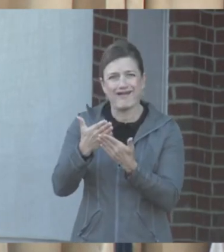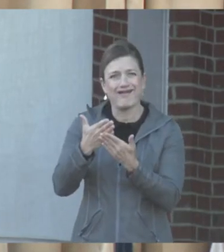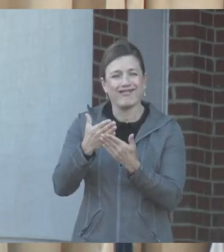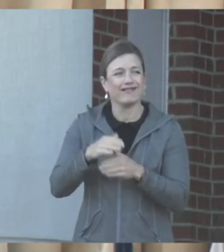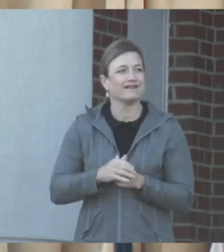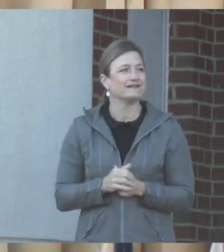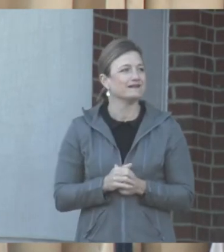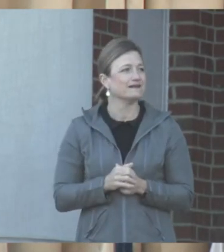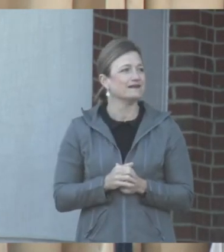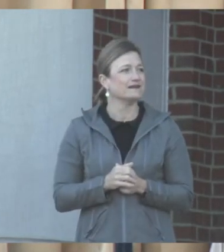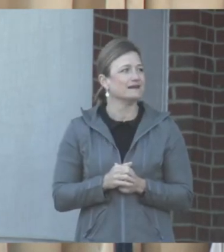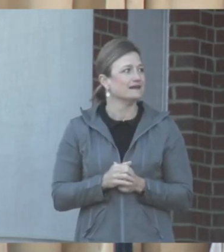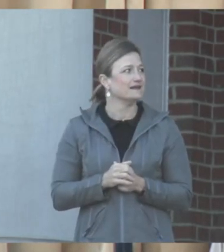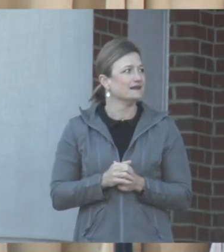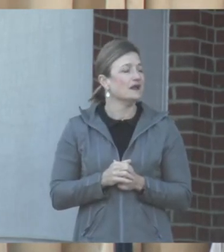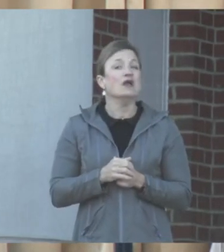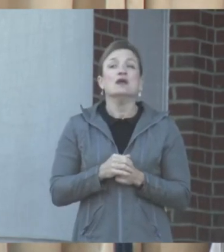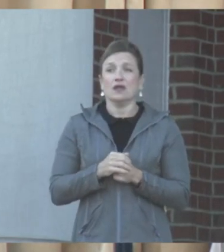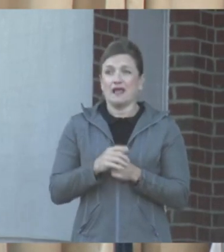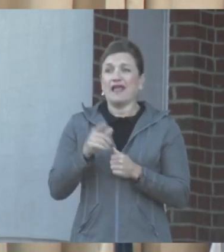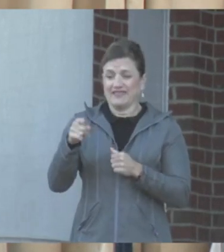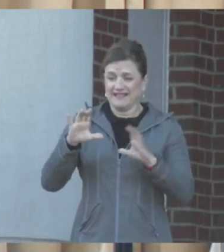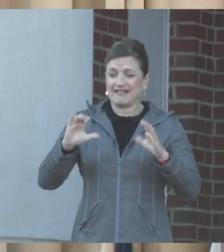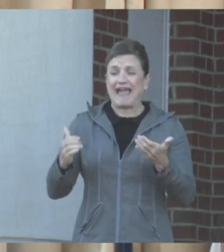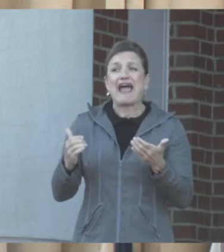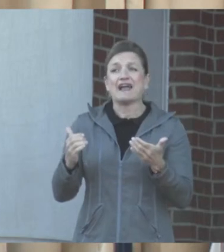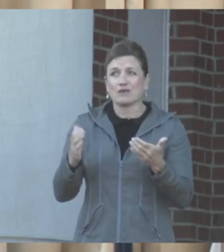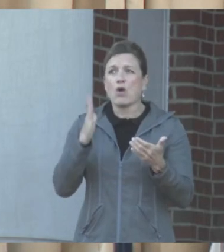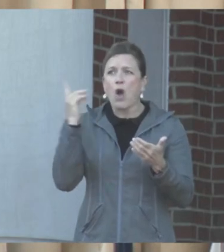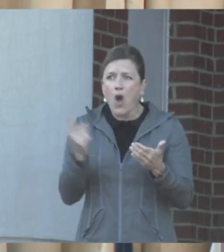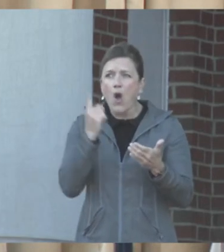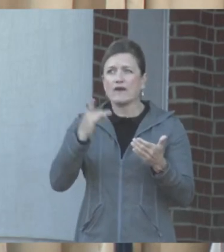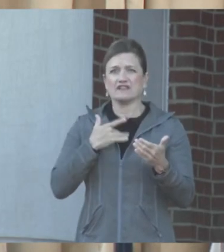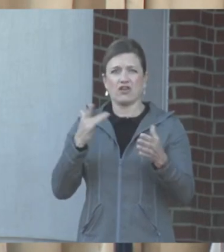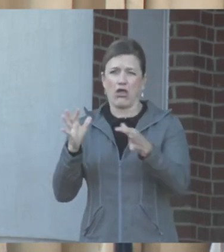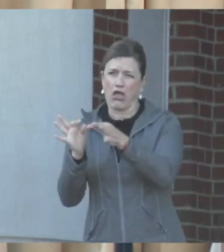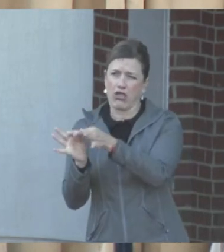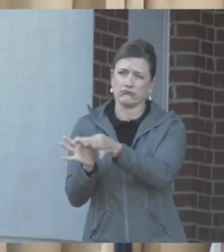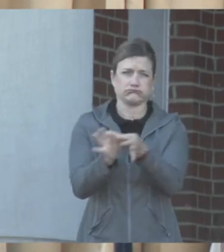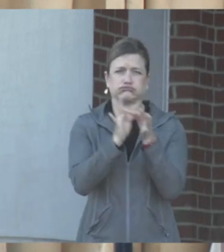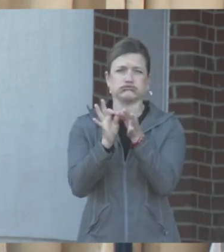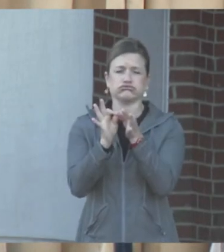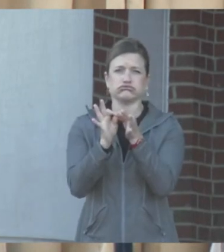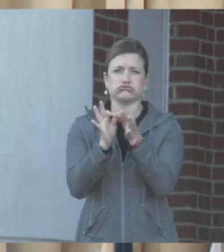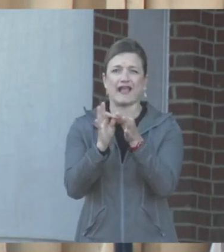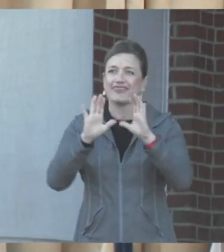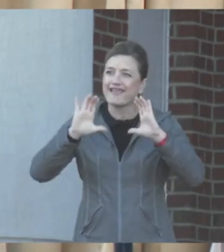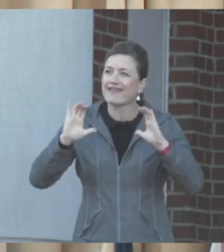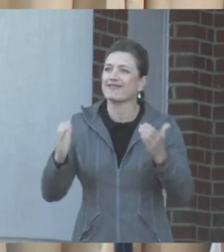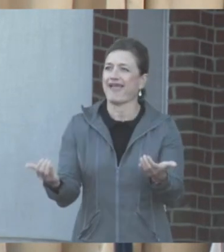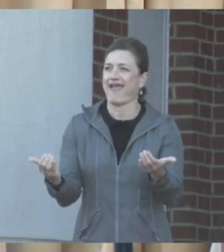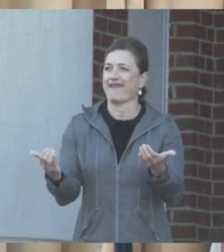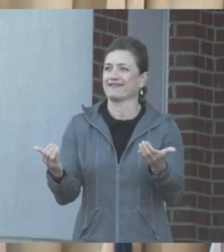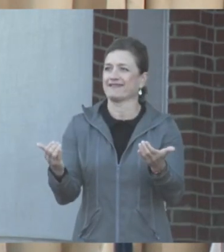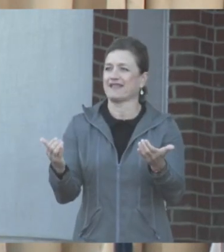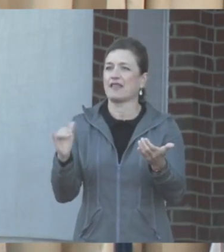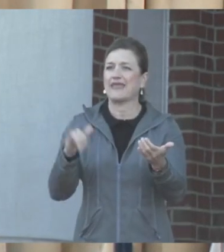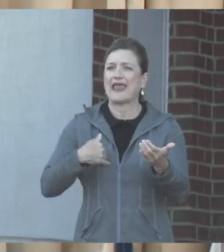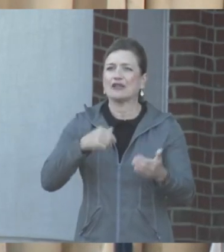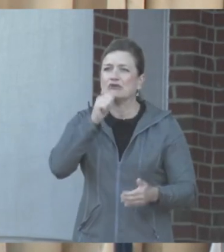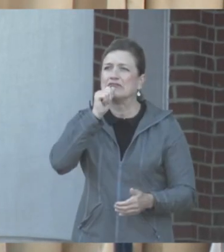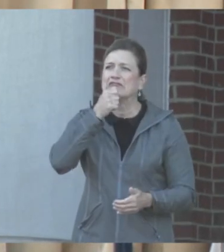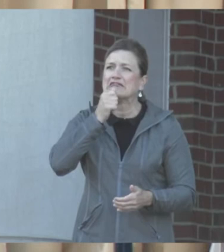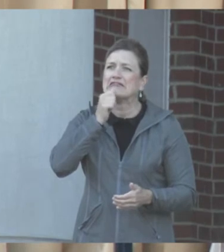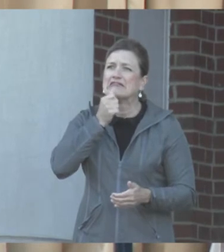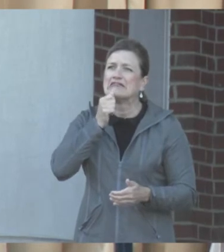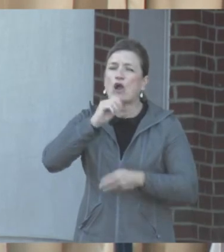there will ever, forever be a tie that binds this class. You will always be known as the Central Piedmont class that had to persevere